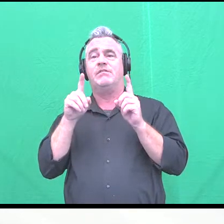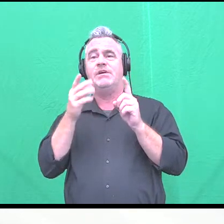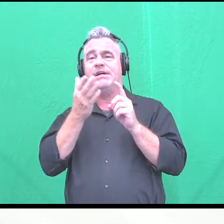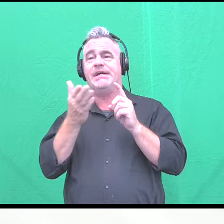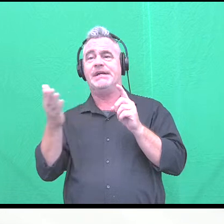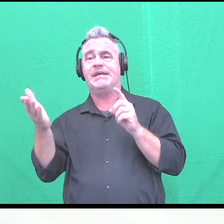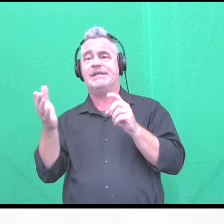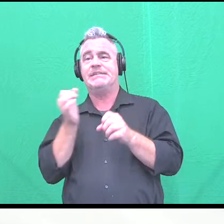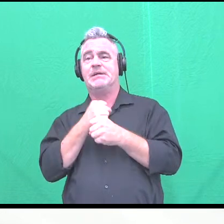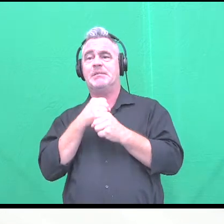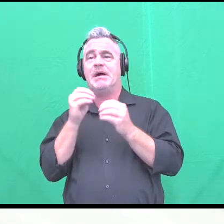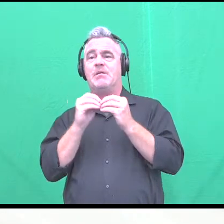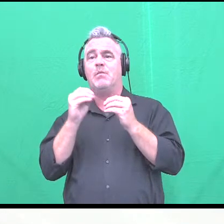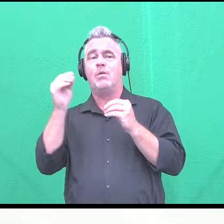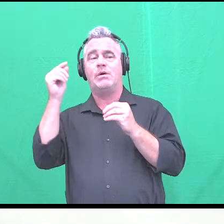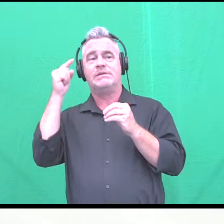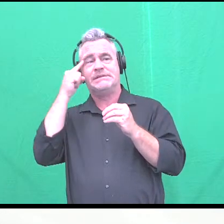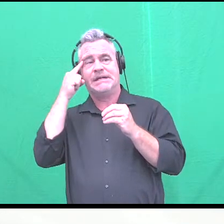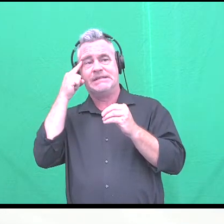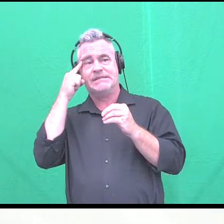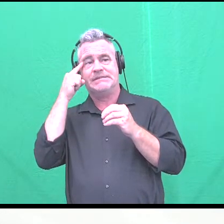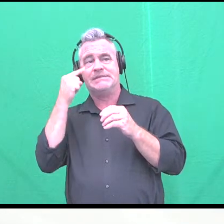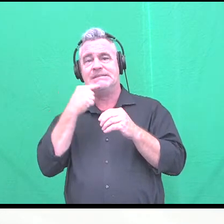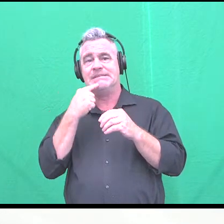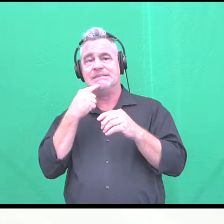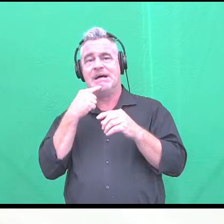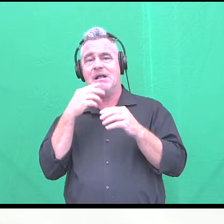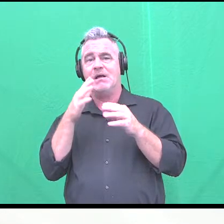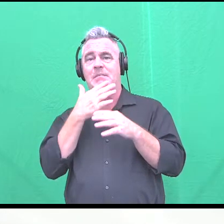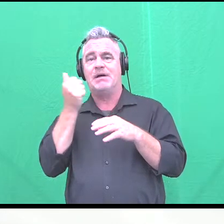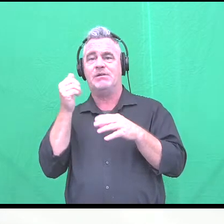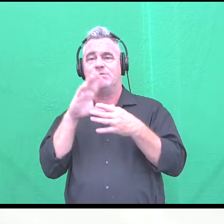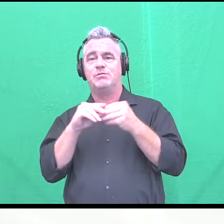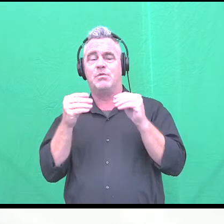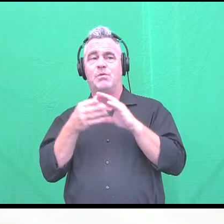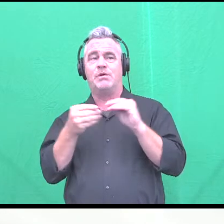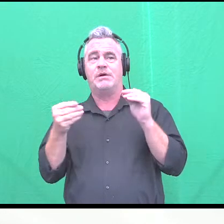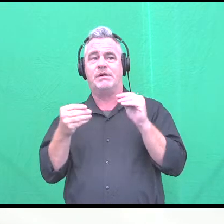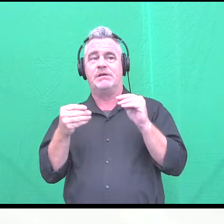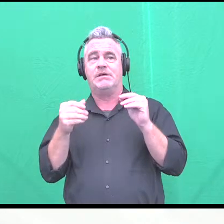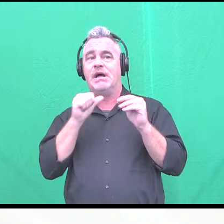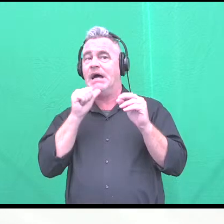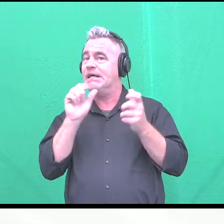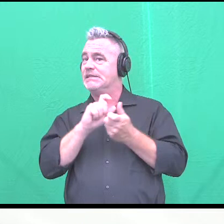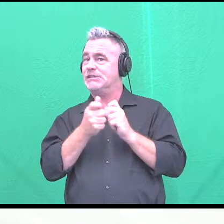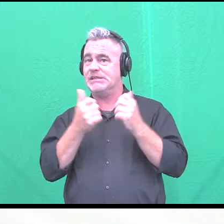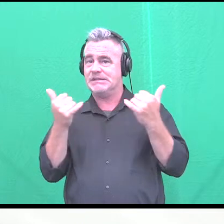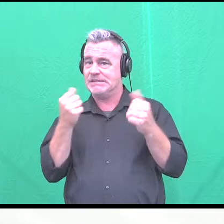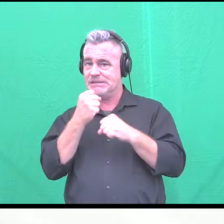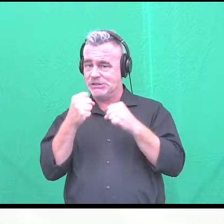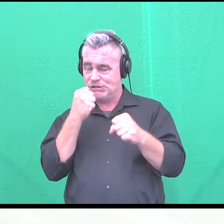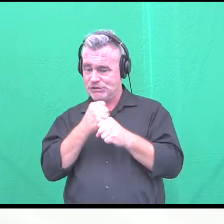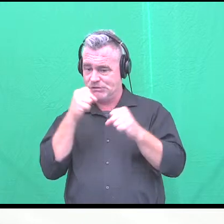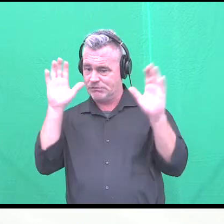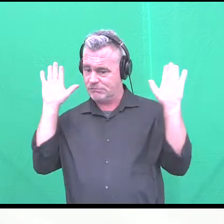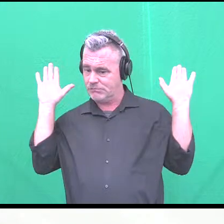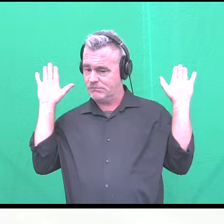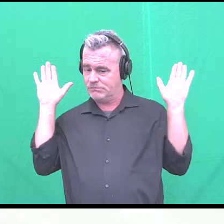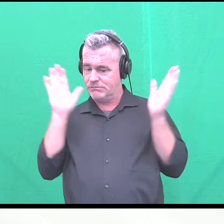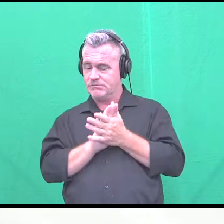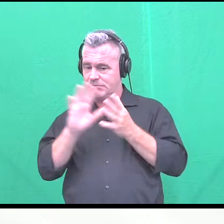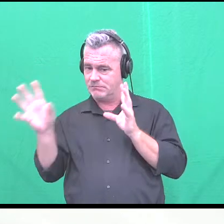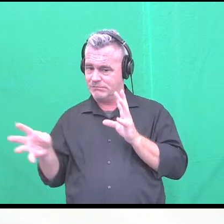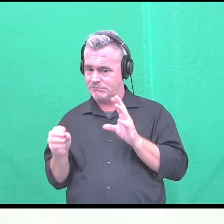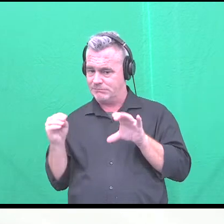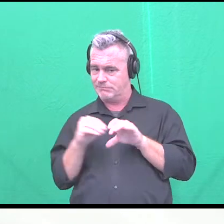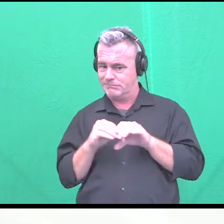that make more sense and tell a fuller story. So I didn't change anything for this year. I stuck some extra things in,